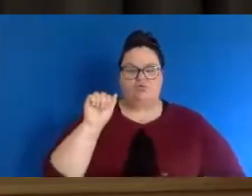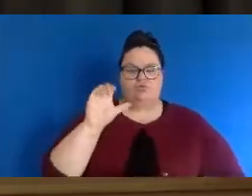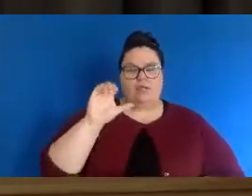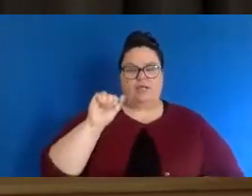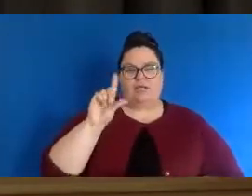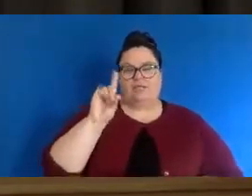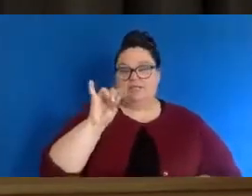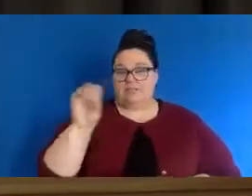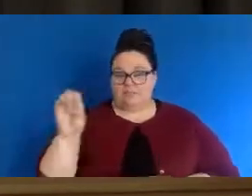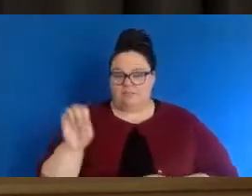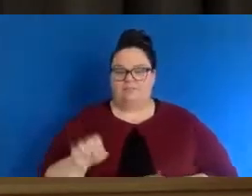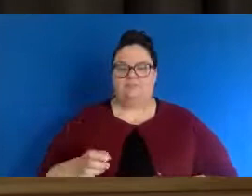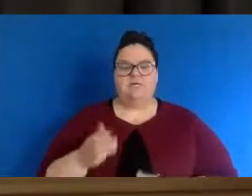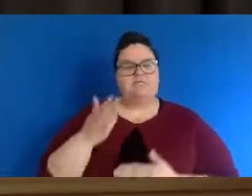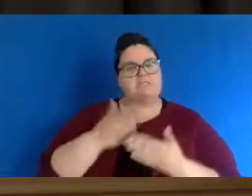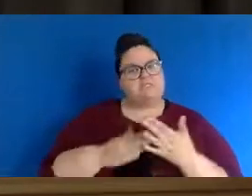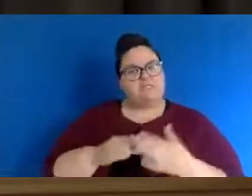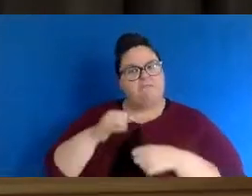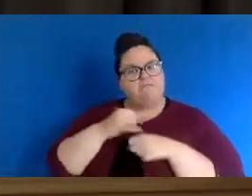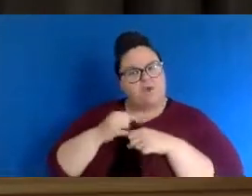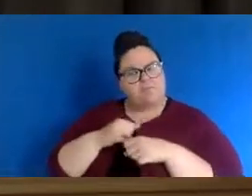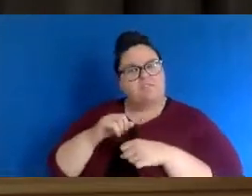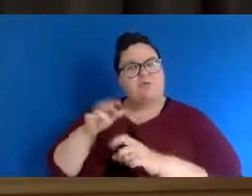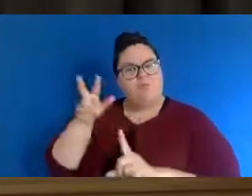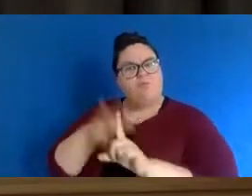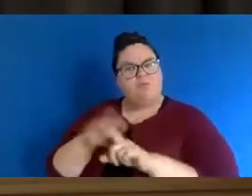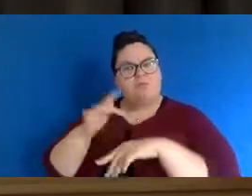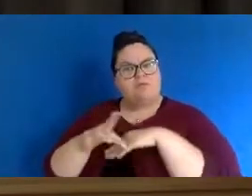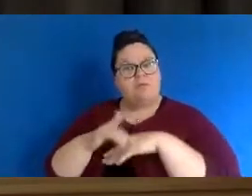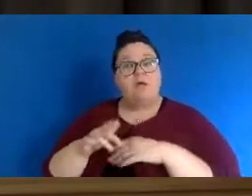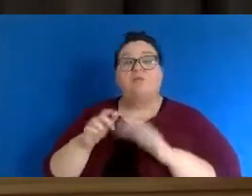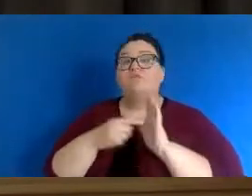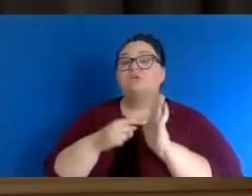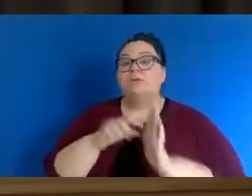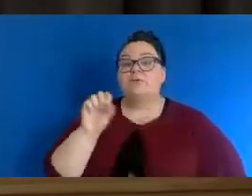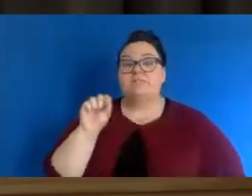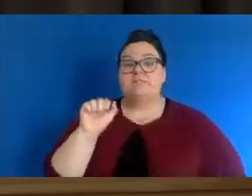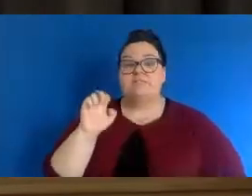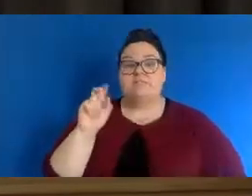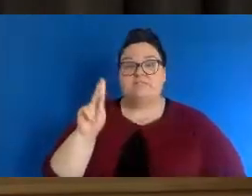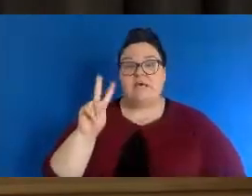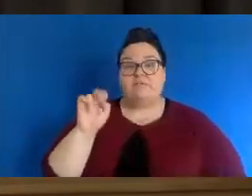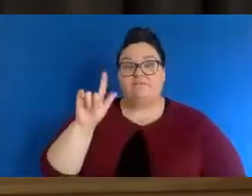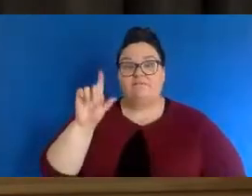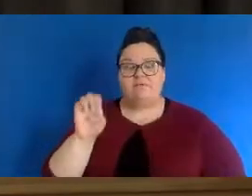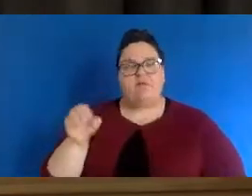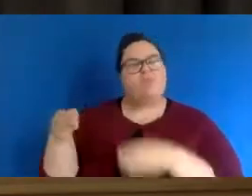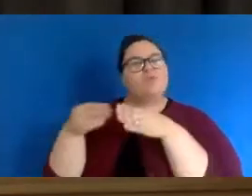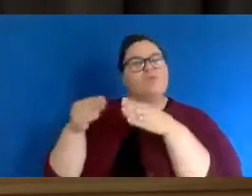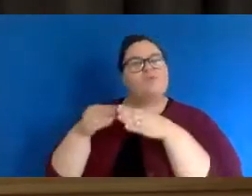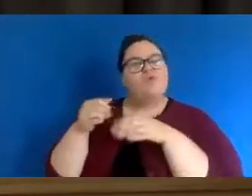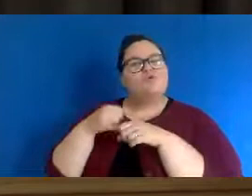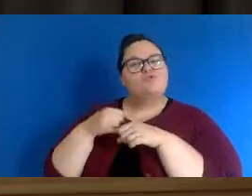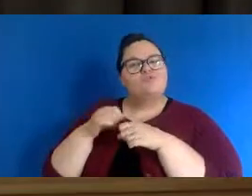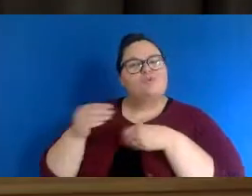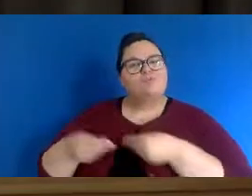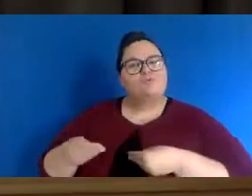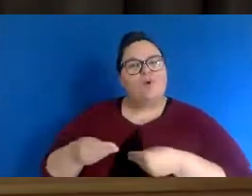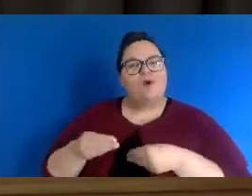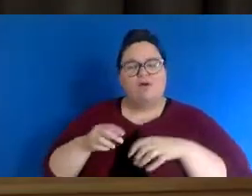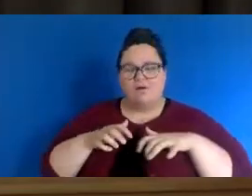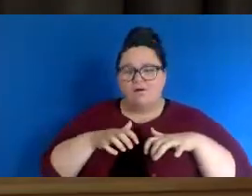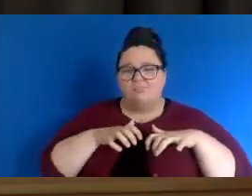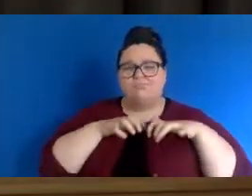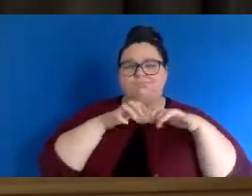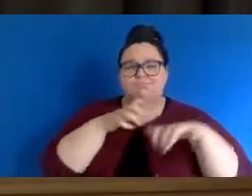Some pharmacies will also have appointments available. In Sackville, for example, the Corner Drugstore will be offering a mass vaccination